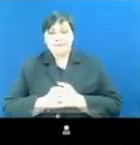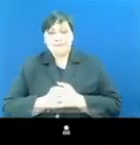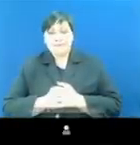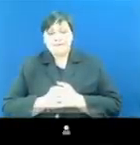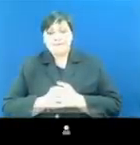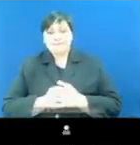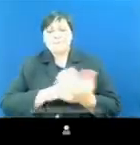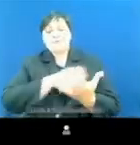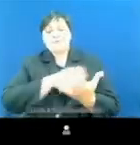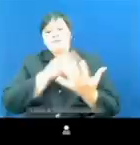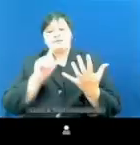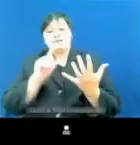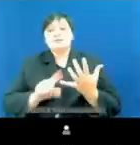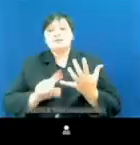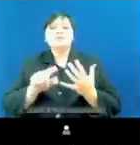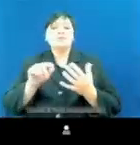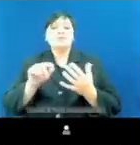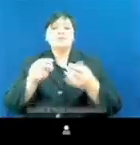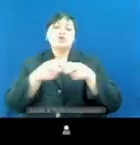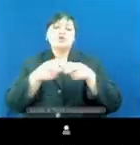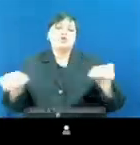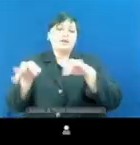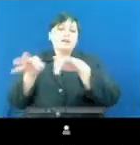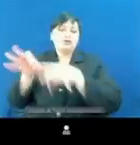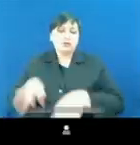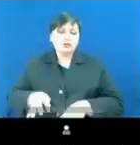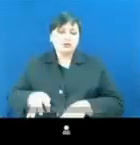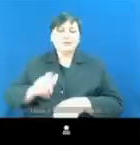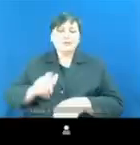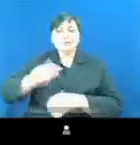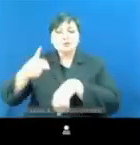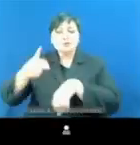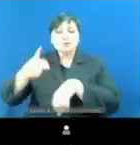And finally, jury instructions are interpreted.